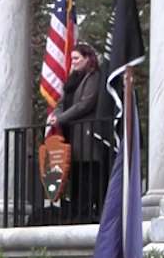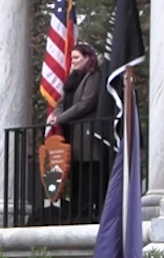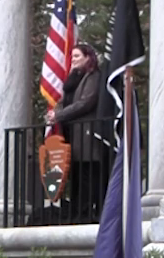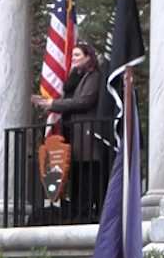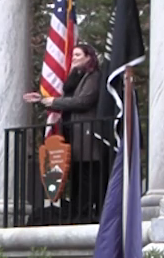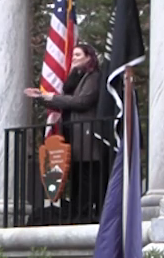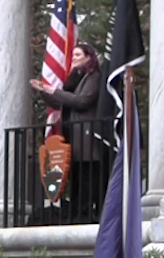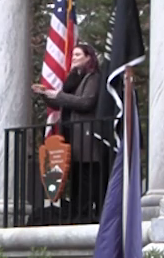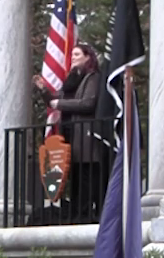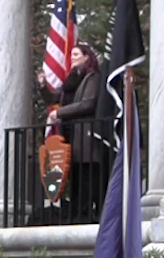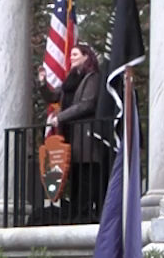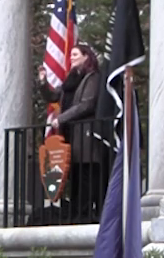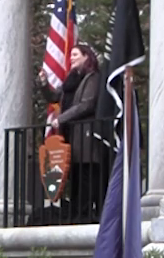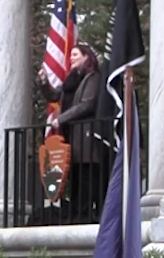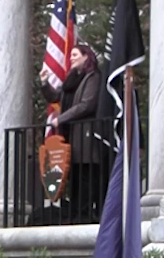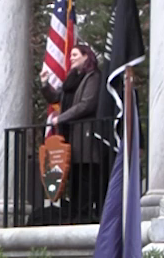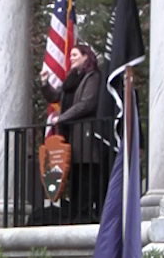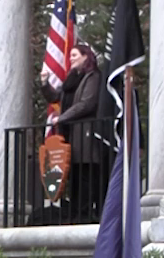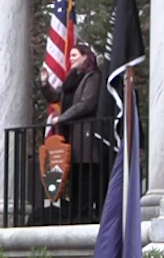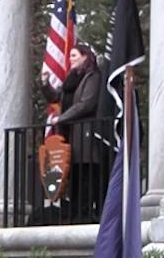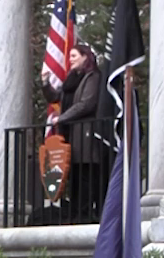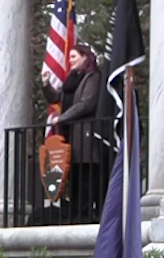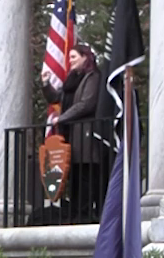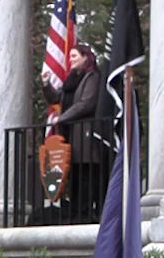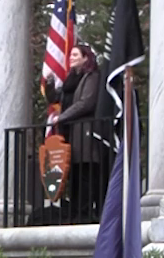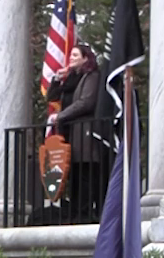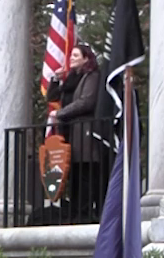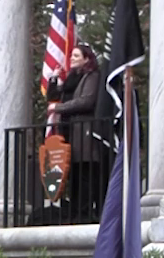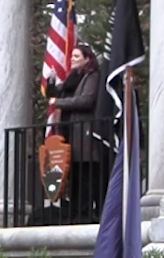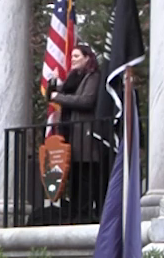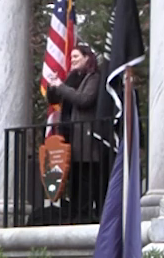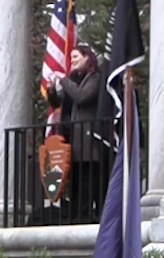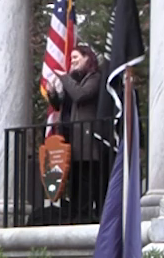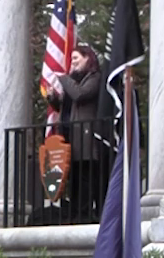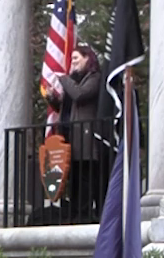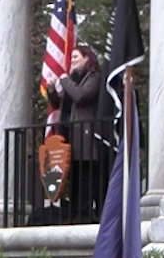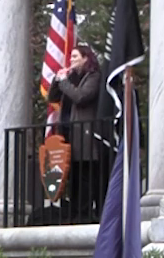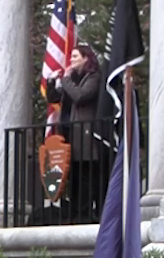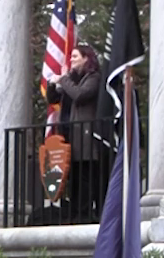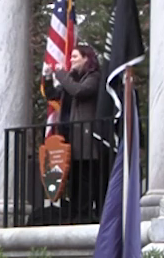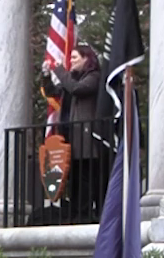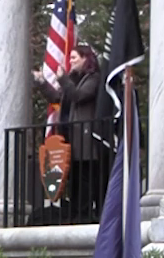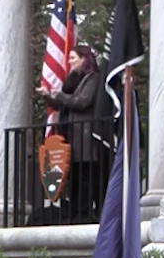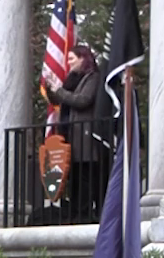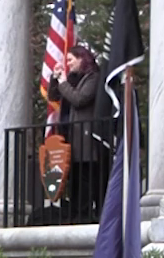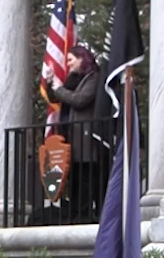Curtis Haney with Ace Duran, pulling the Navy trailer, will present a wreath to remember those who have